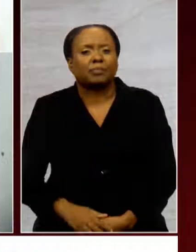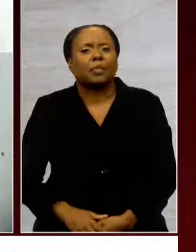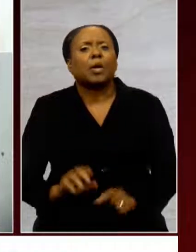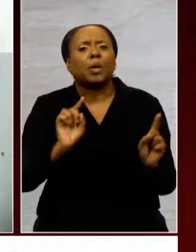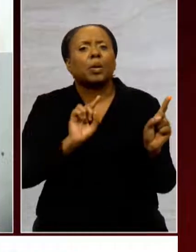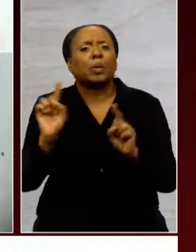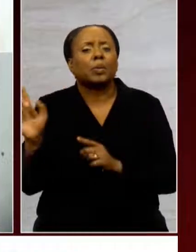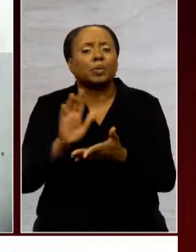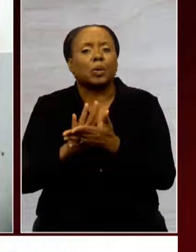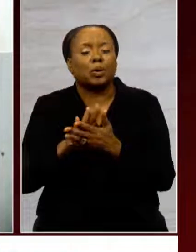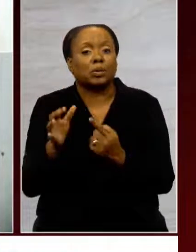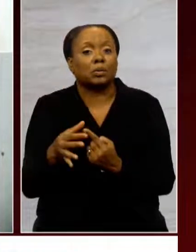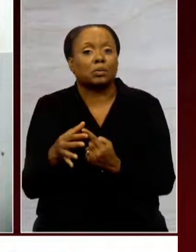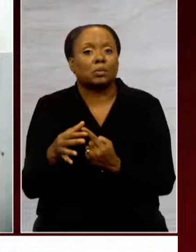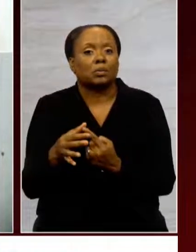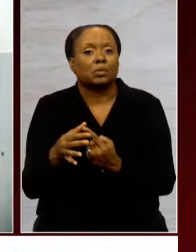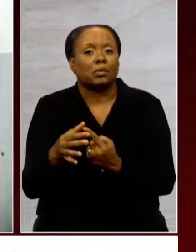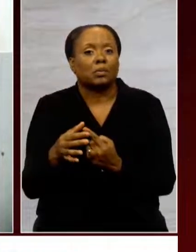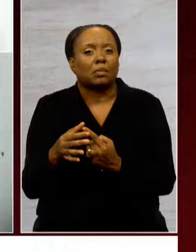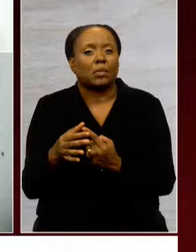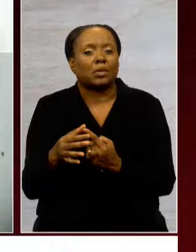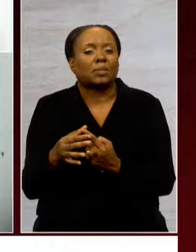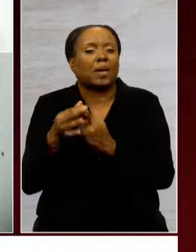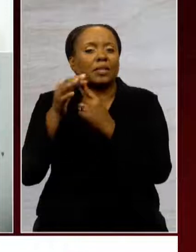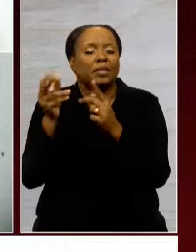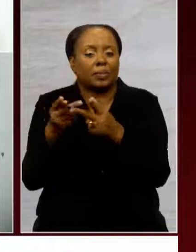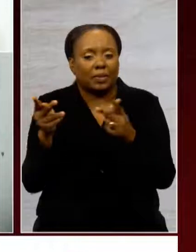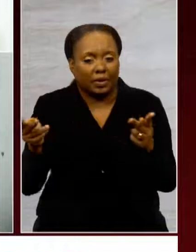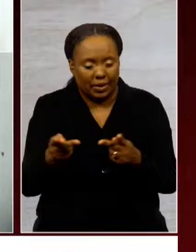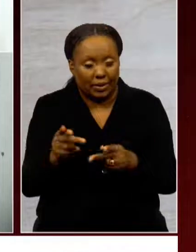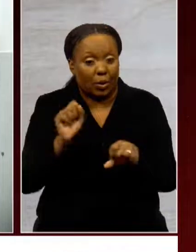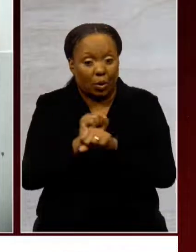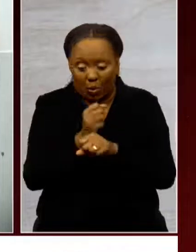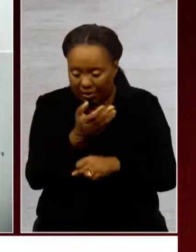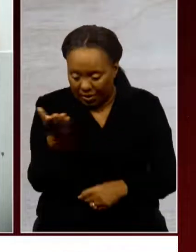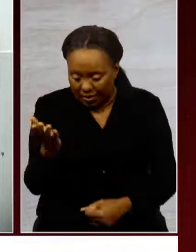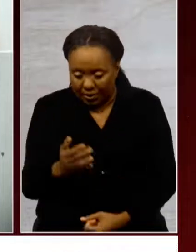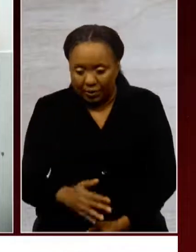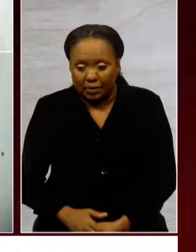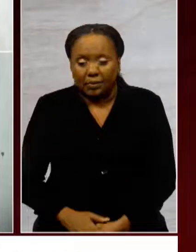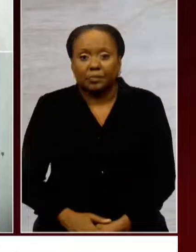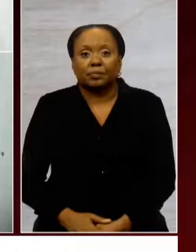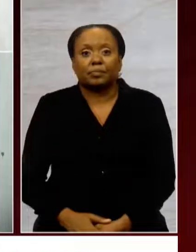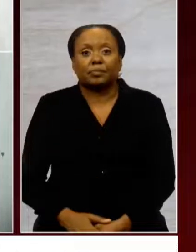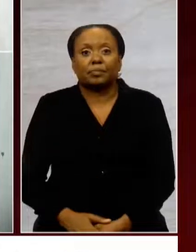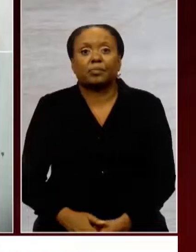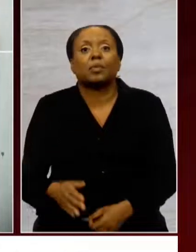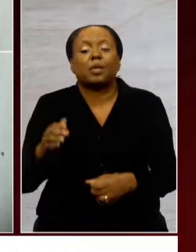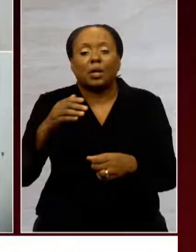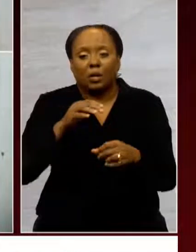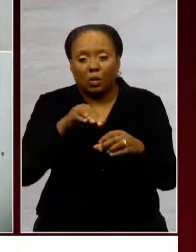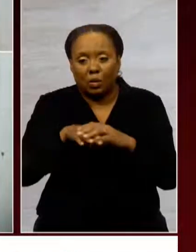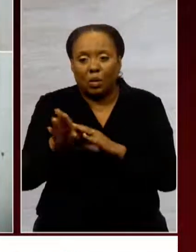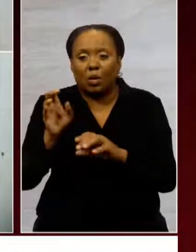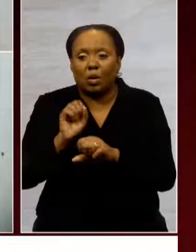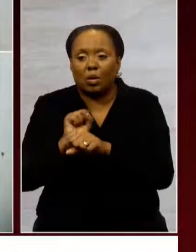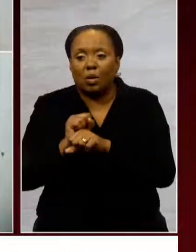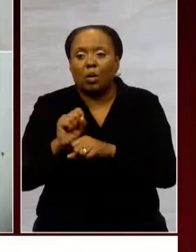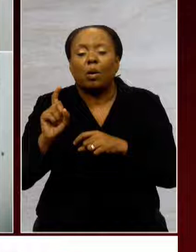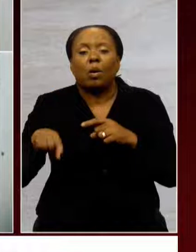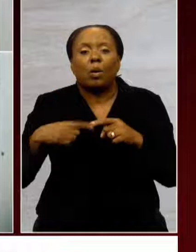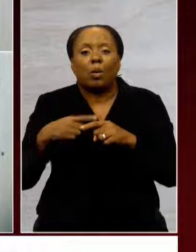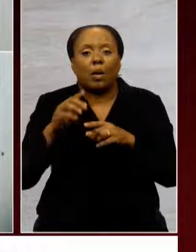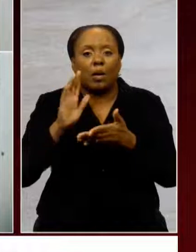and he works there, gets paid. He brought home a check when the school closed